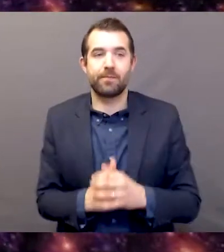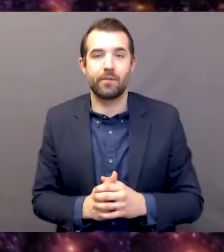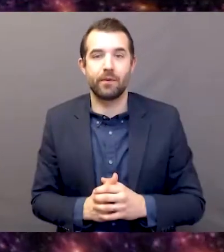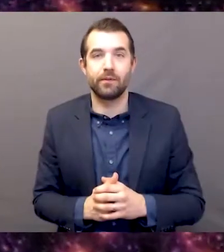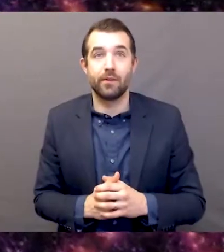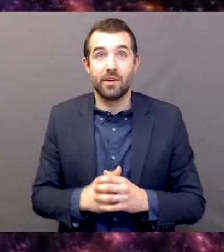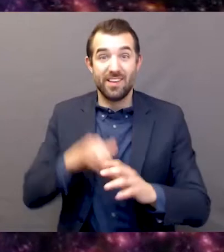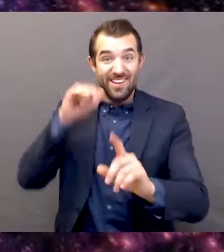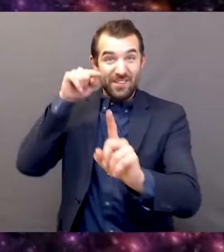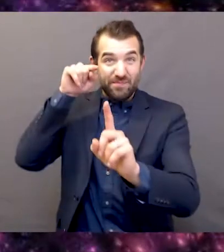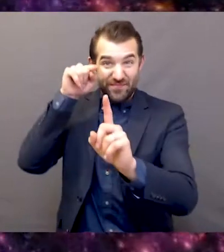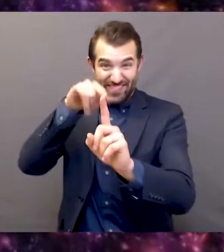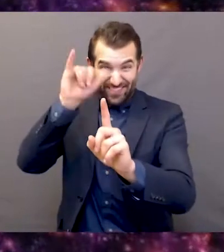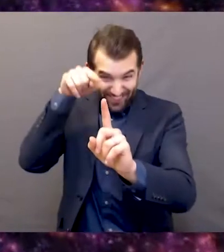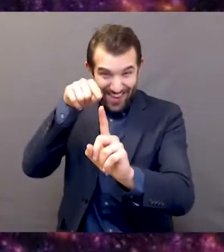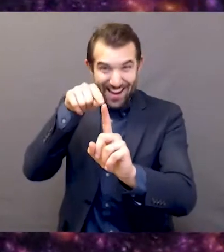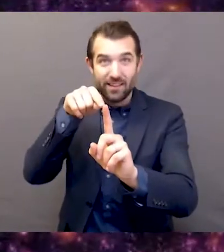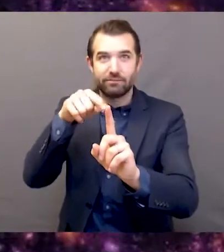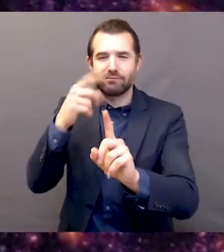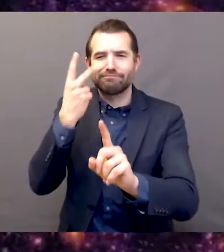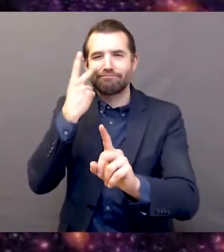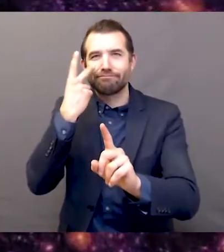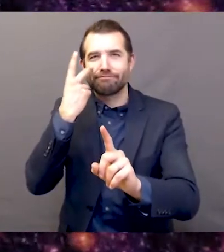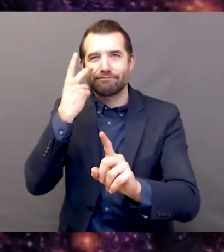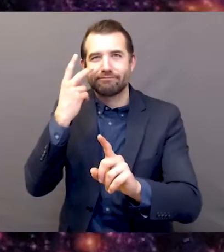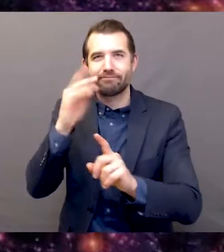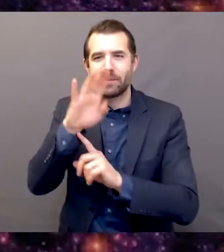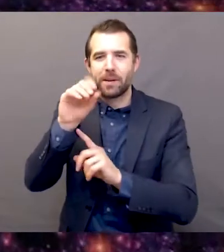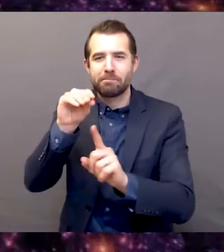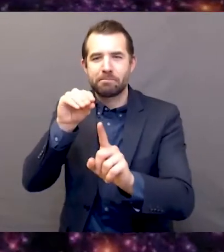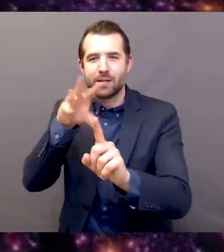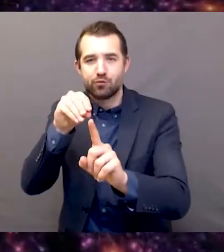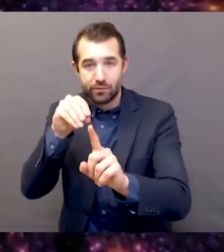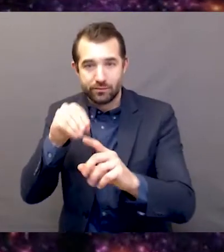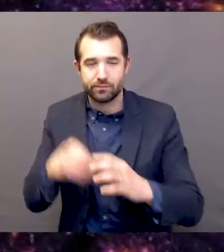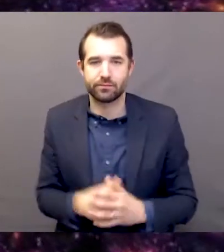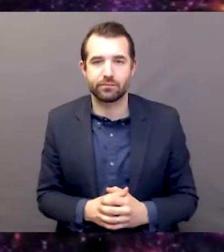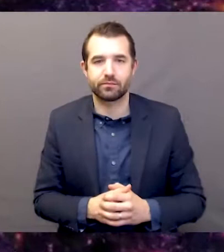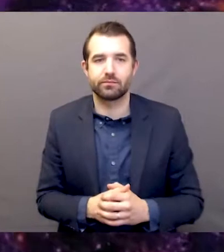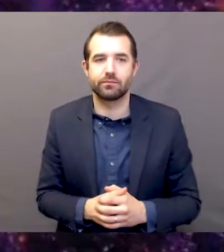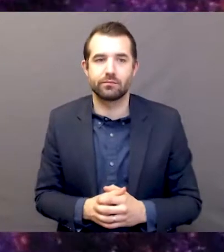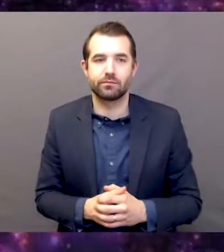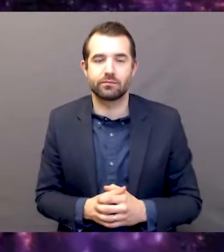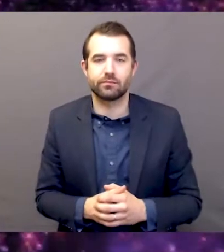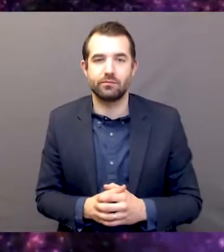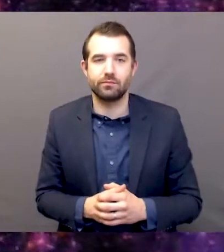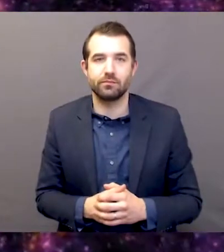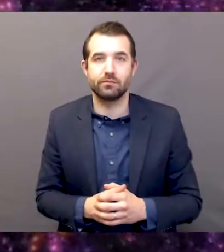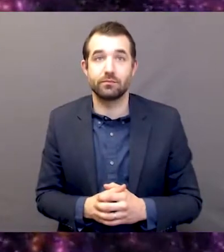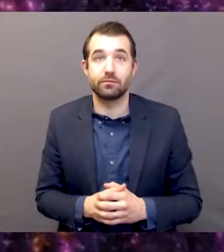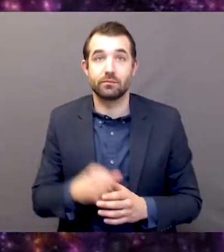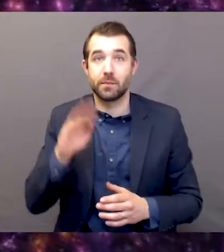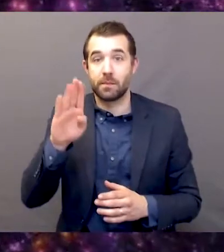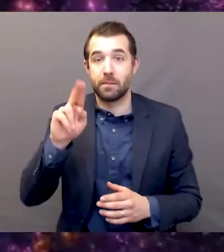which just fills this little cavity down here. You can just see the X-ray rim over here. These bubbles, as